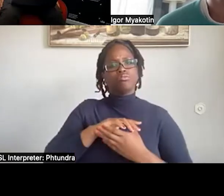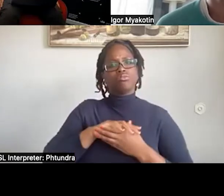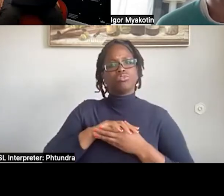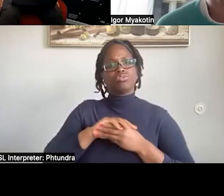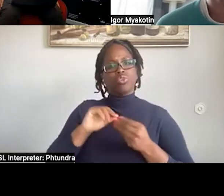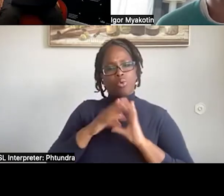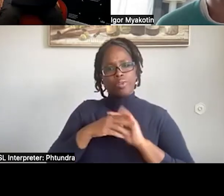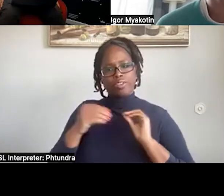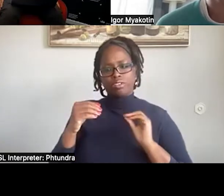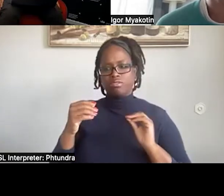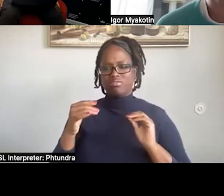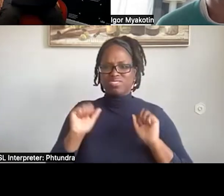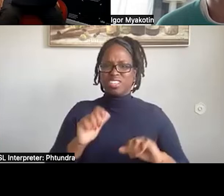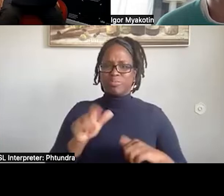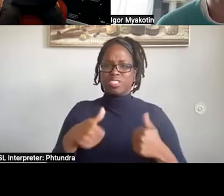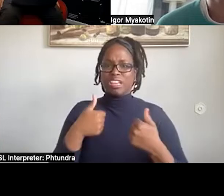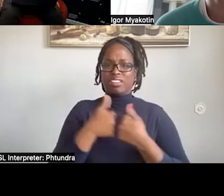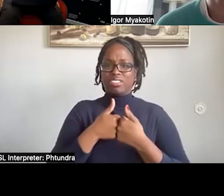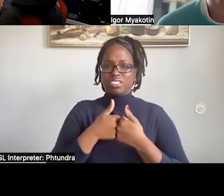be to